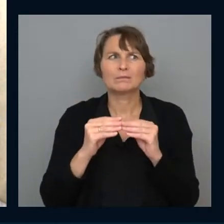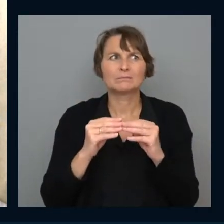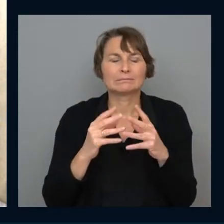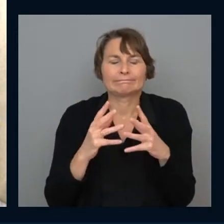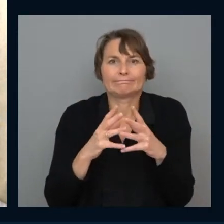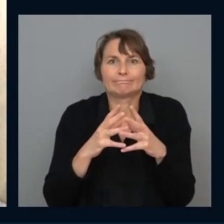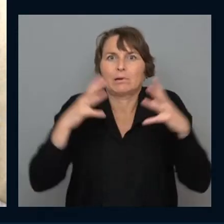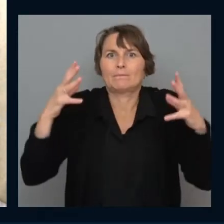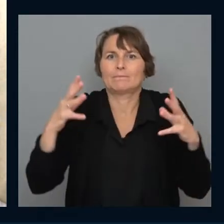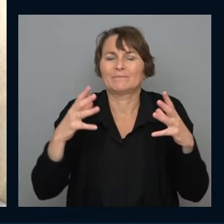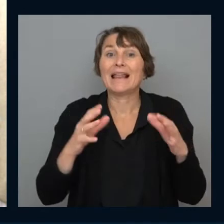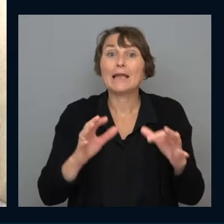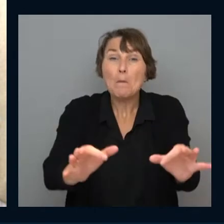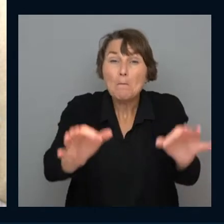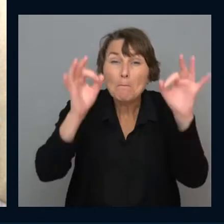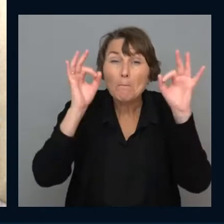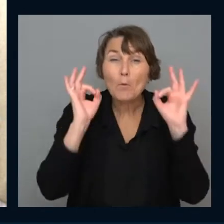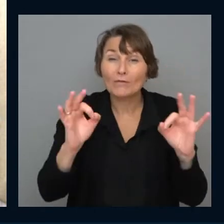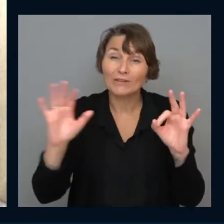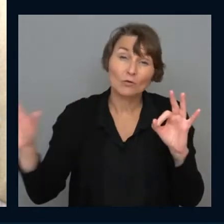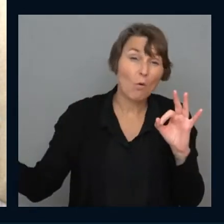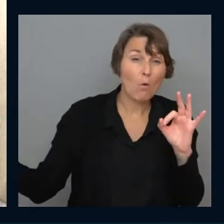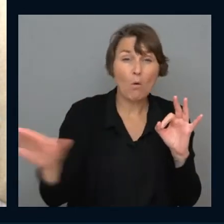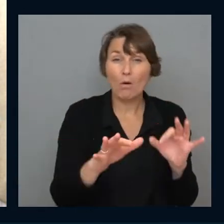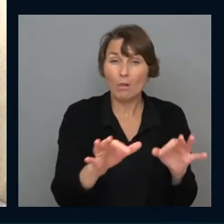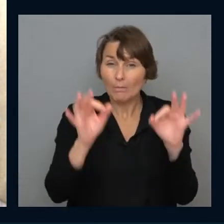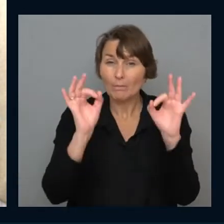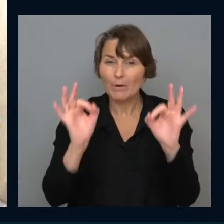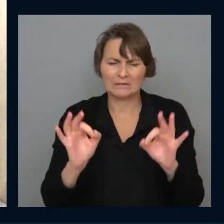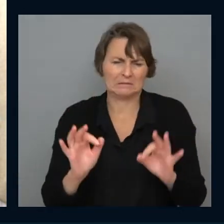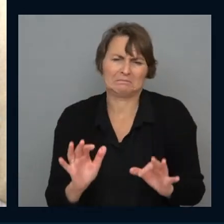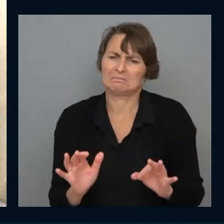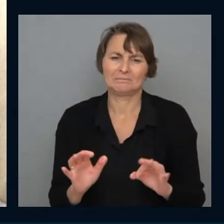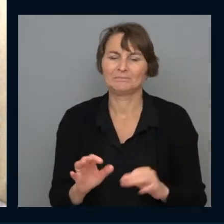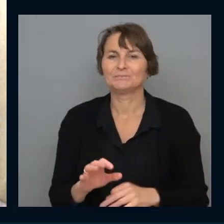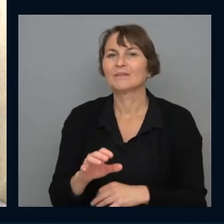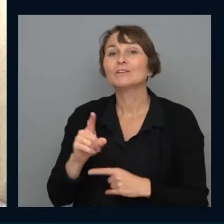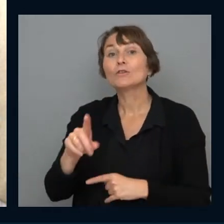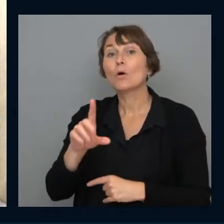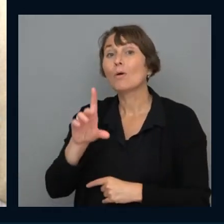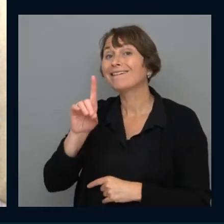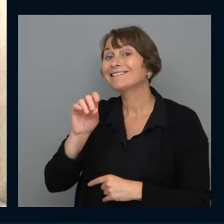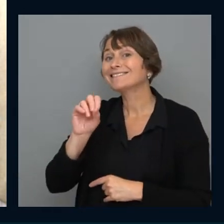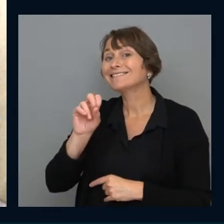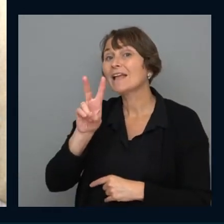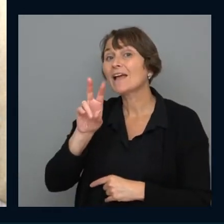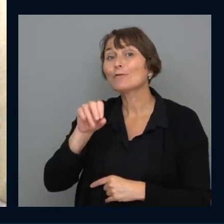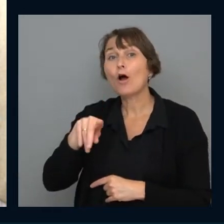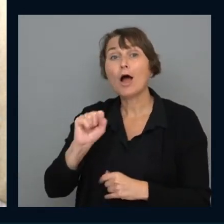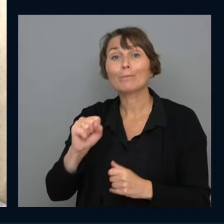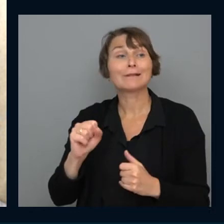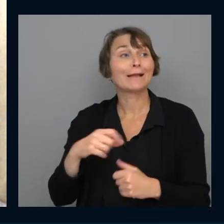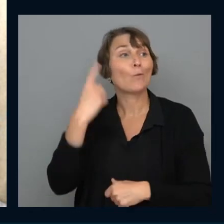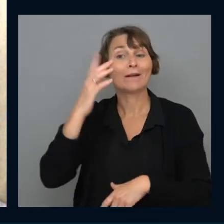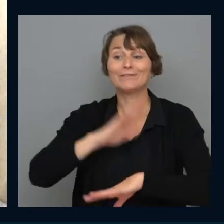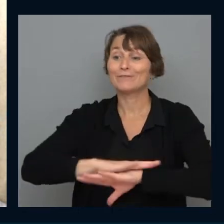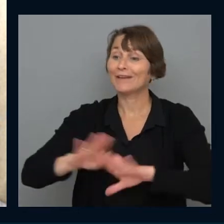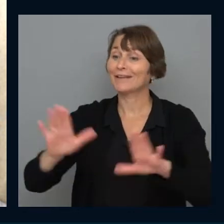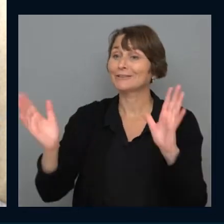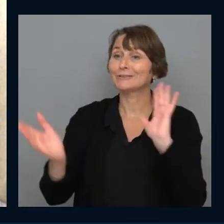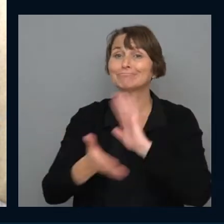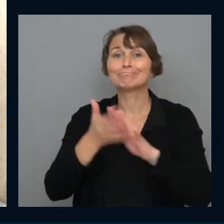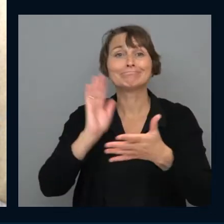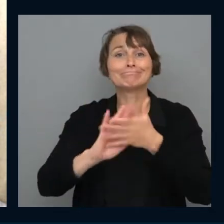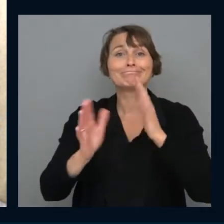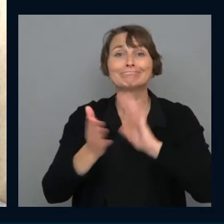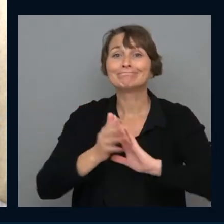have a perfect sprint. So DevOps is not a one and done. It's not something where you just say, hey, I'm done. I implemented DevOps. I bought it,